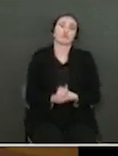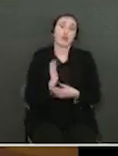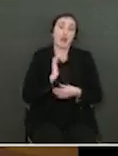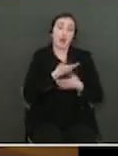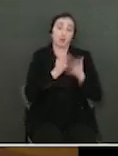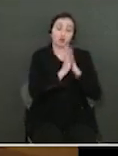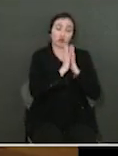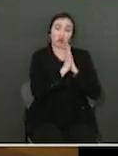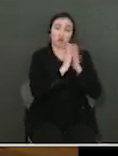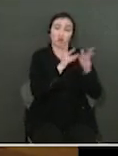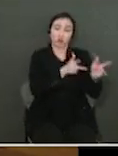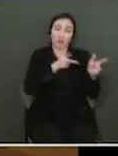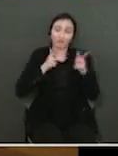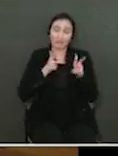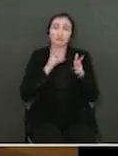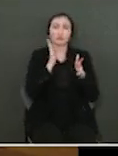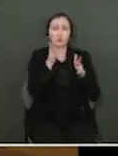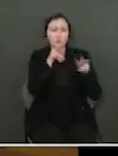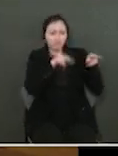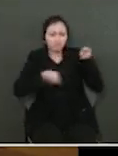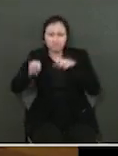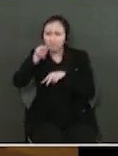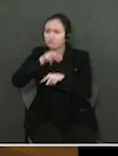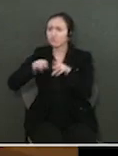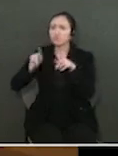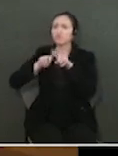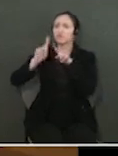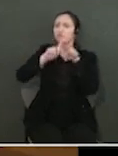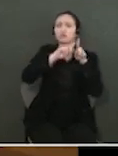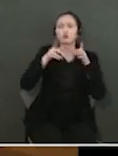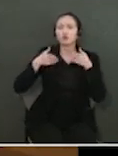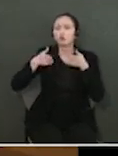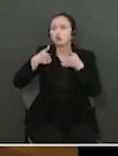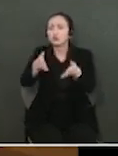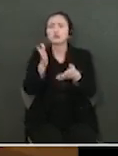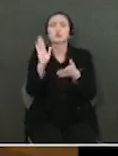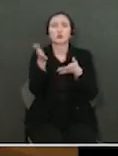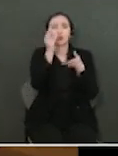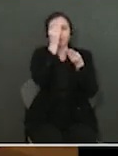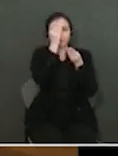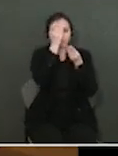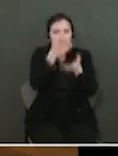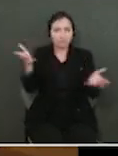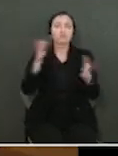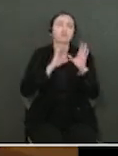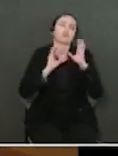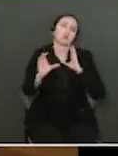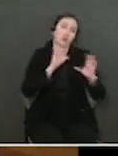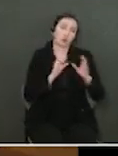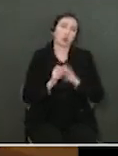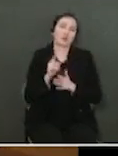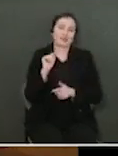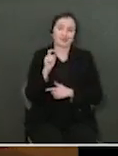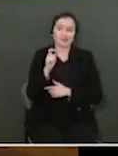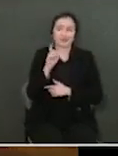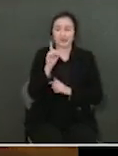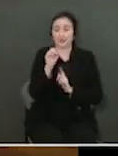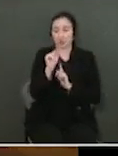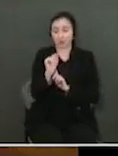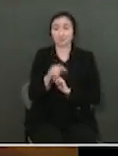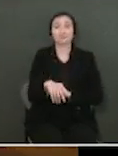police, fire, TxDOT on any emergency responses necessary. Residents and commuters are urged to